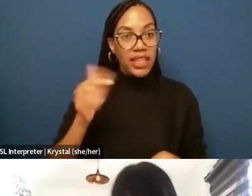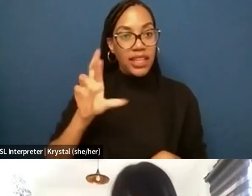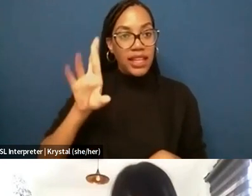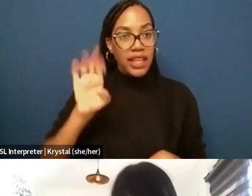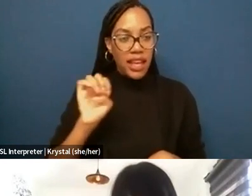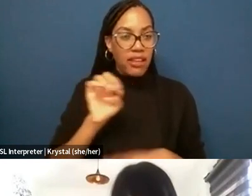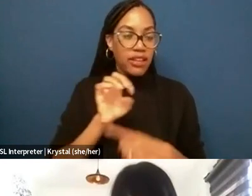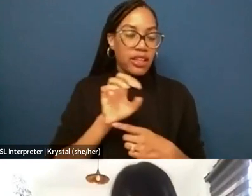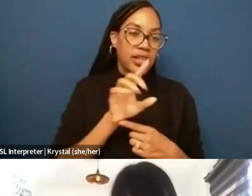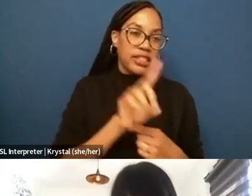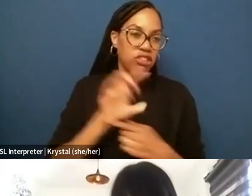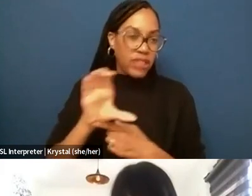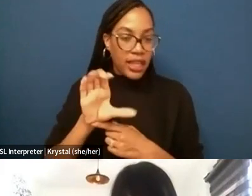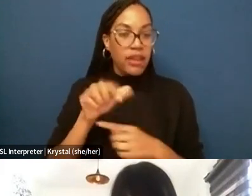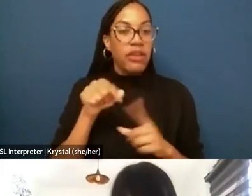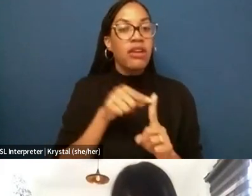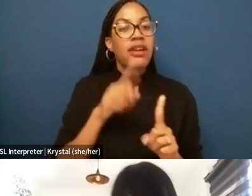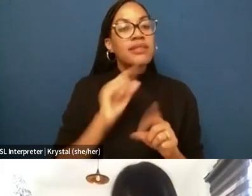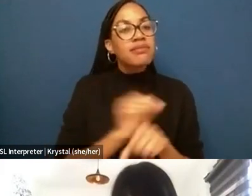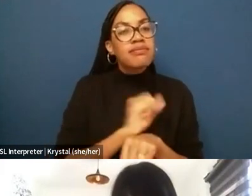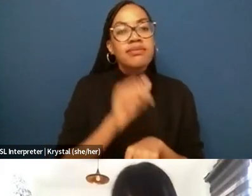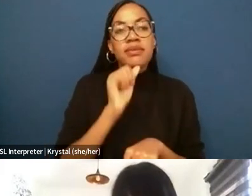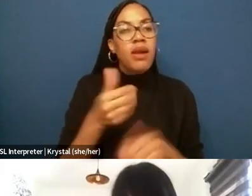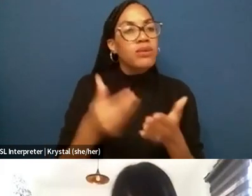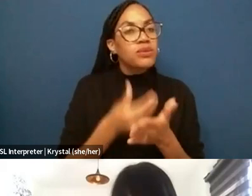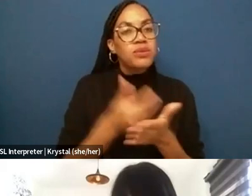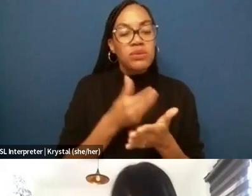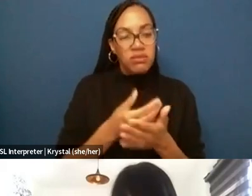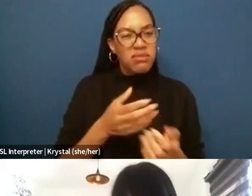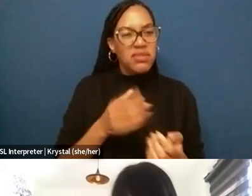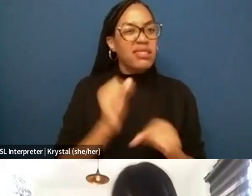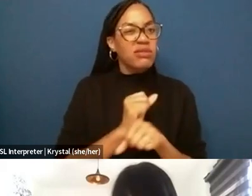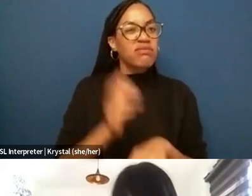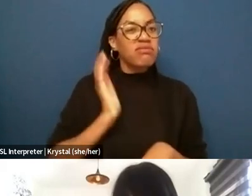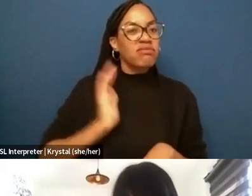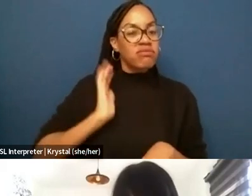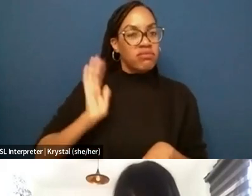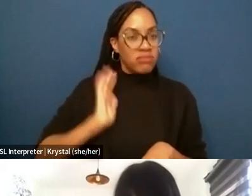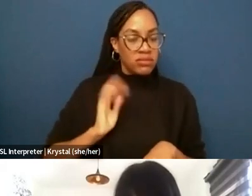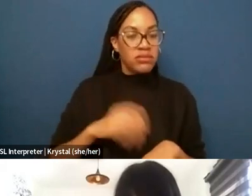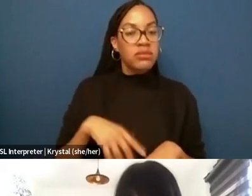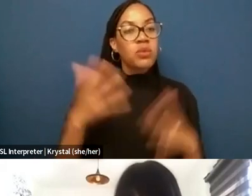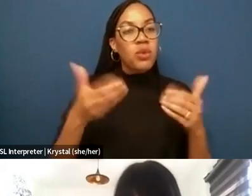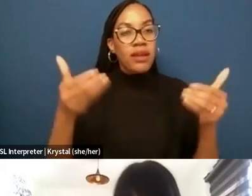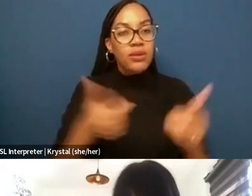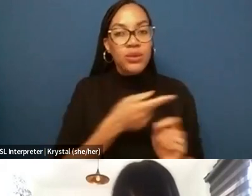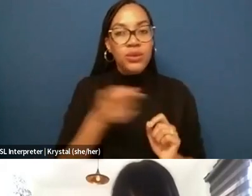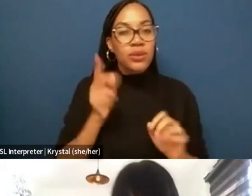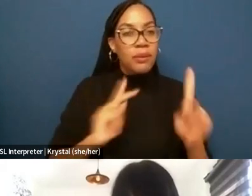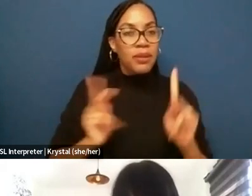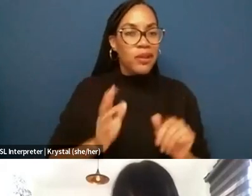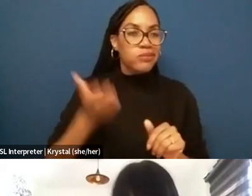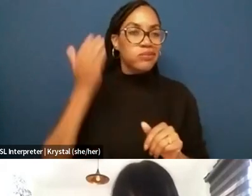task and not a new one. But our hope for tonight is to present you with people who have done the work and are doing the work so we can both draw from